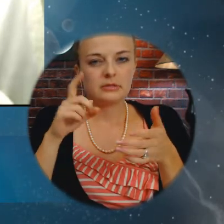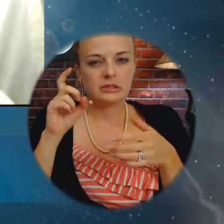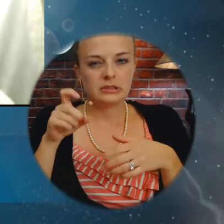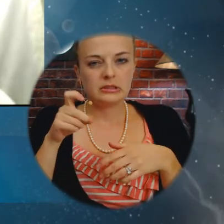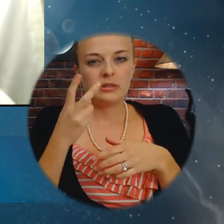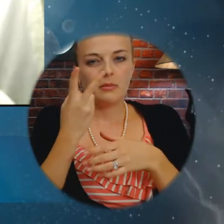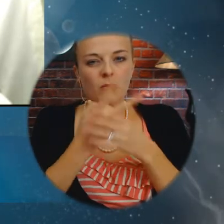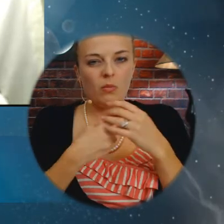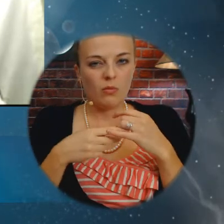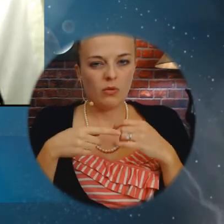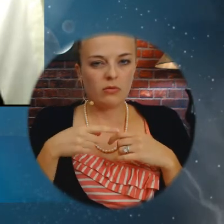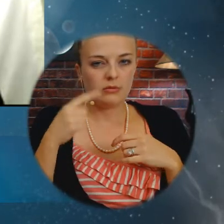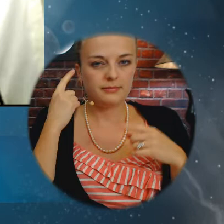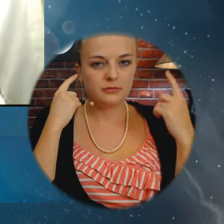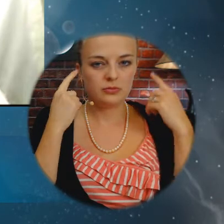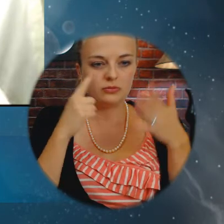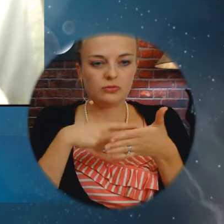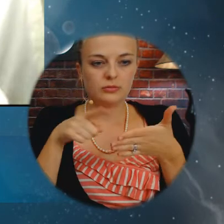are pretty close to each other.